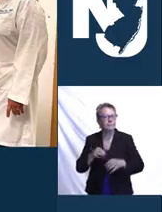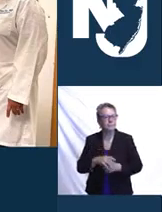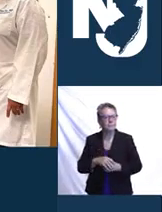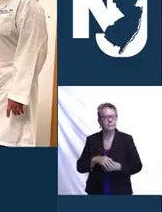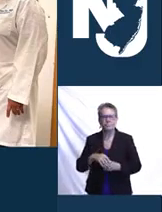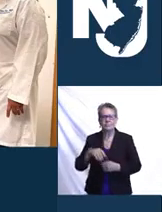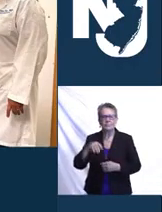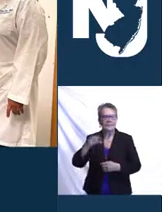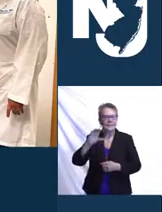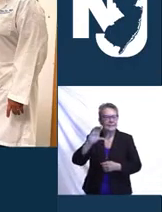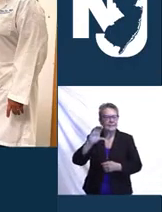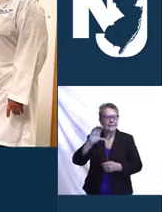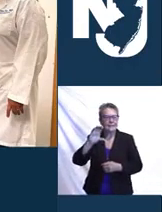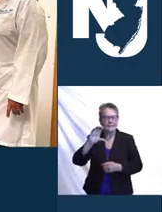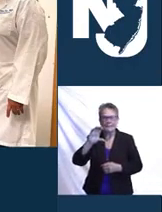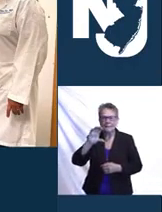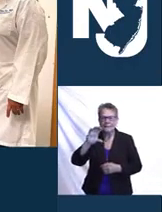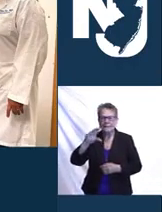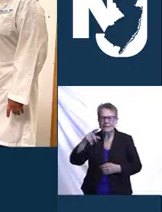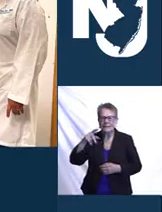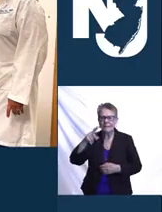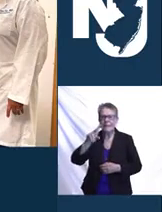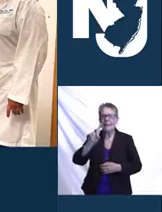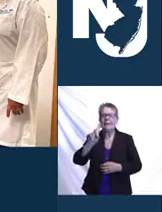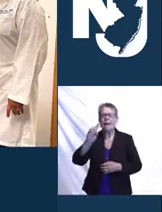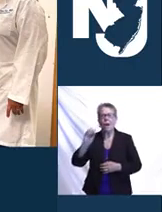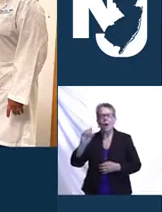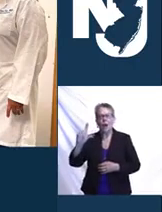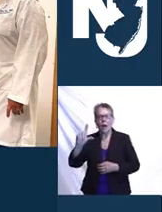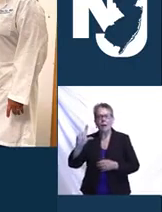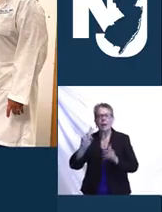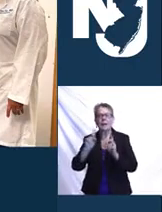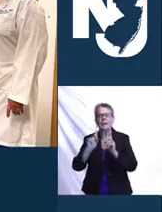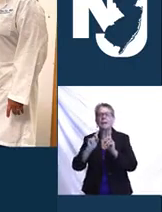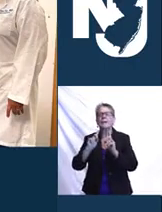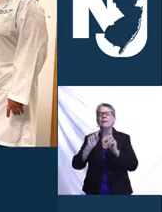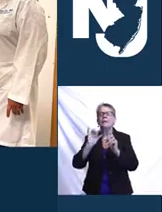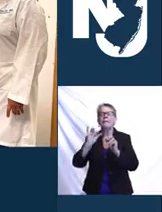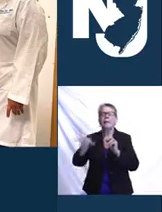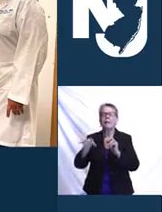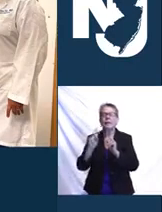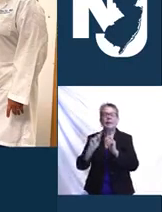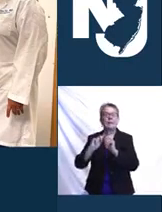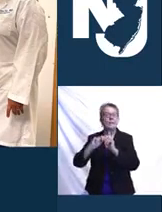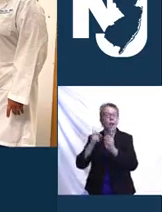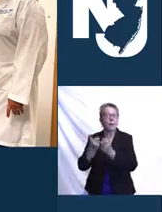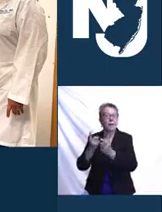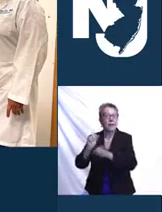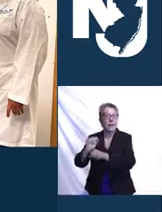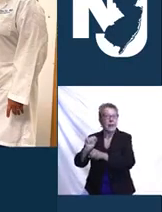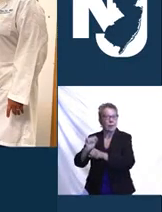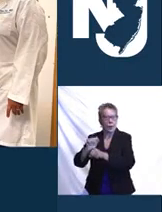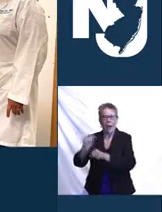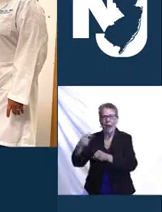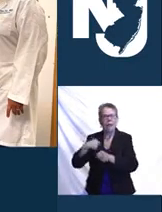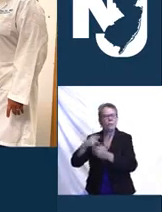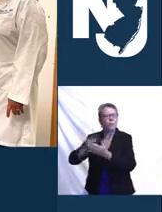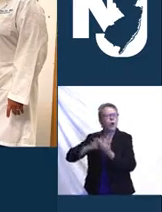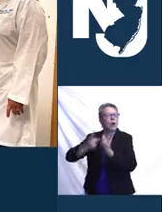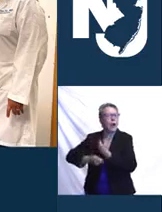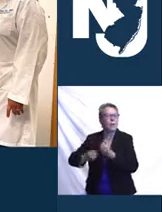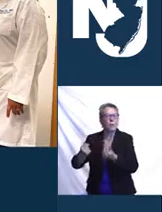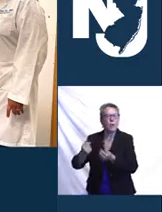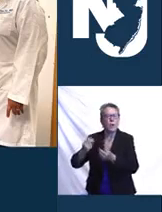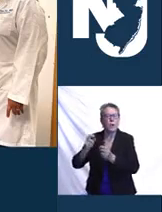to attract and train the skilled employees they will need as they move forward. Today, we're putting the spotlight on this team, the